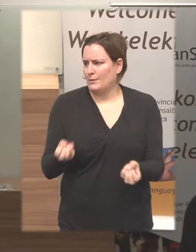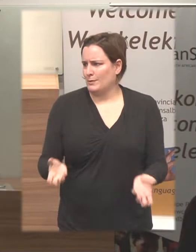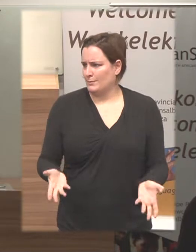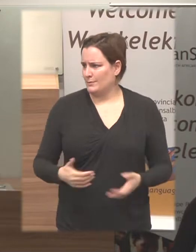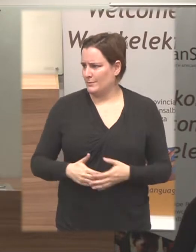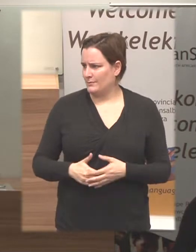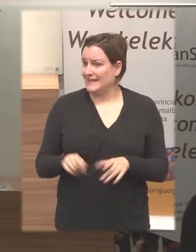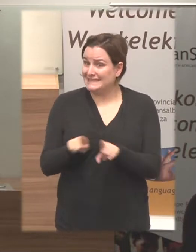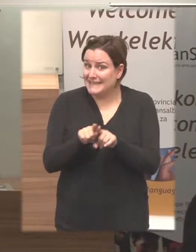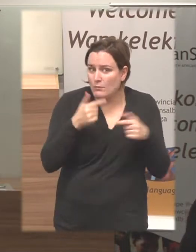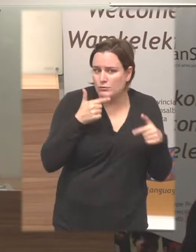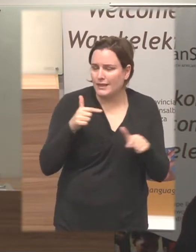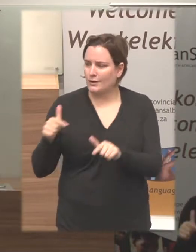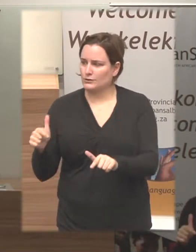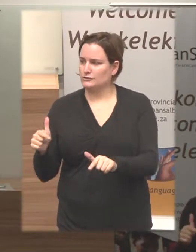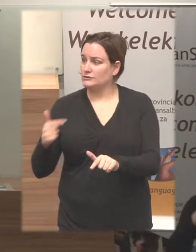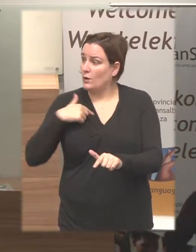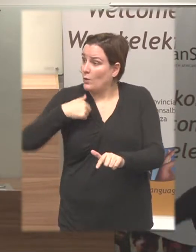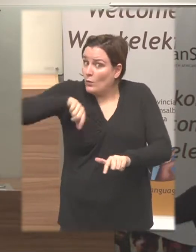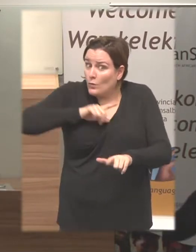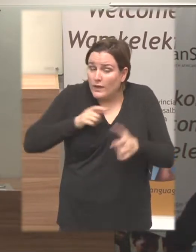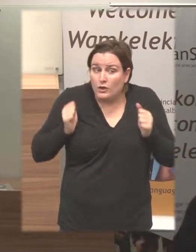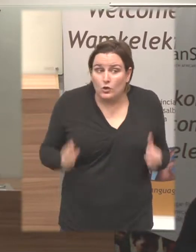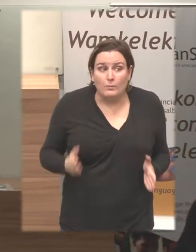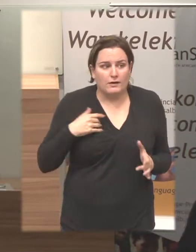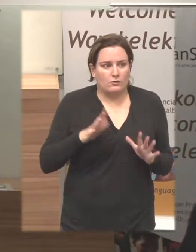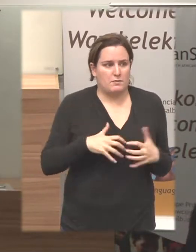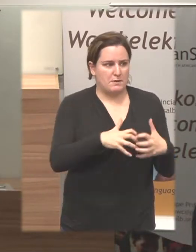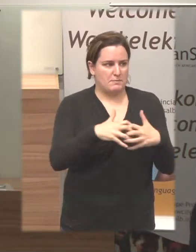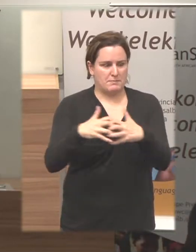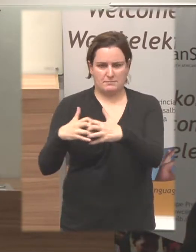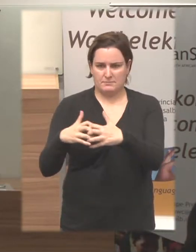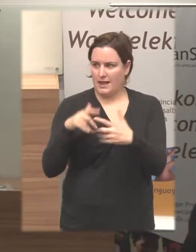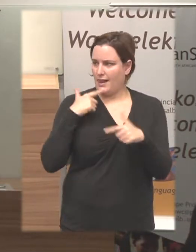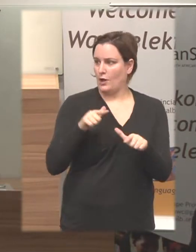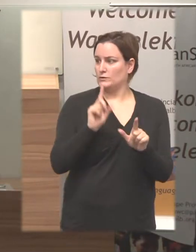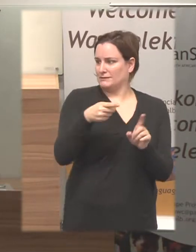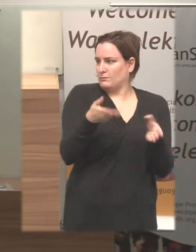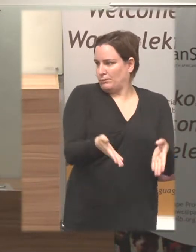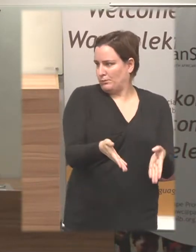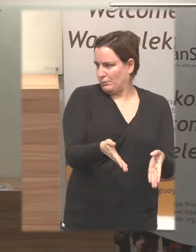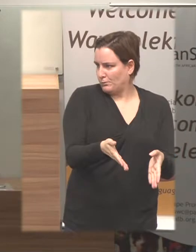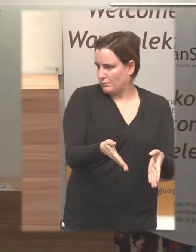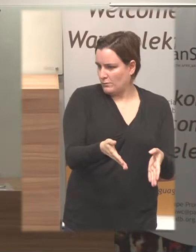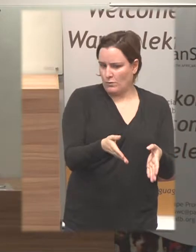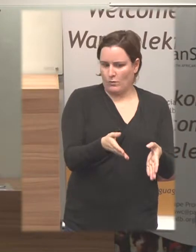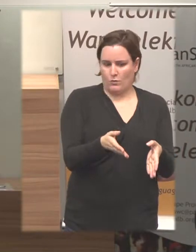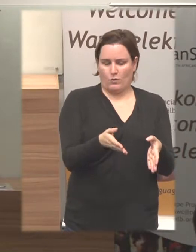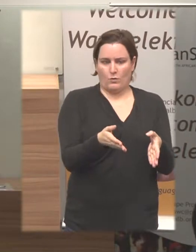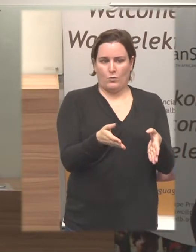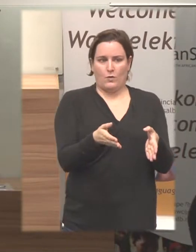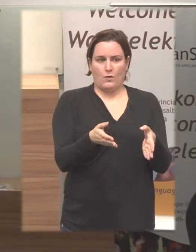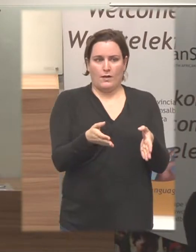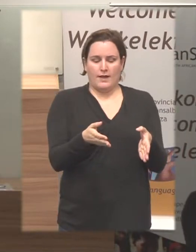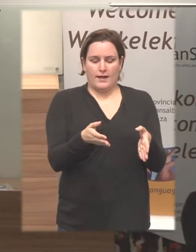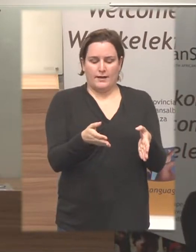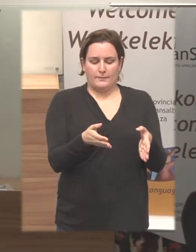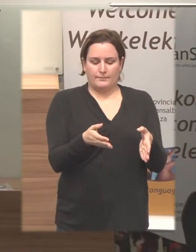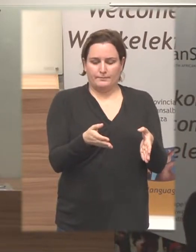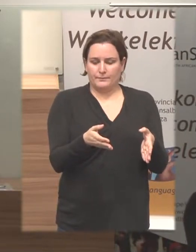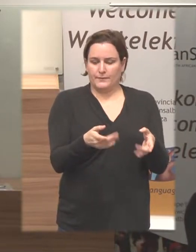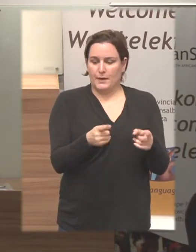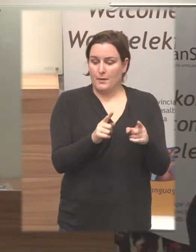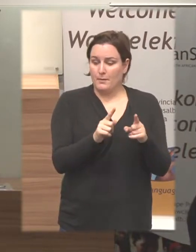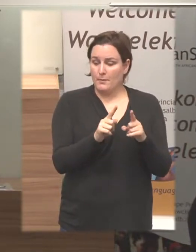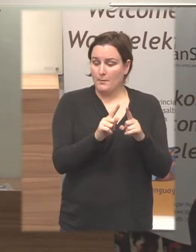they're constructed, but in fact, the fact that they're constructed in particular ways are the reality that we have to deal with